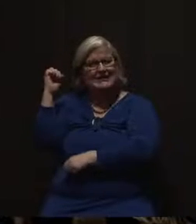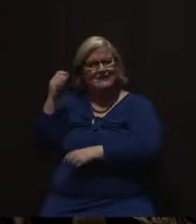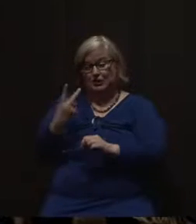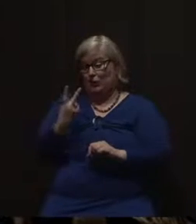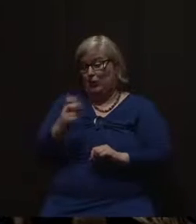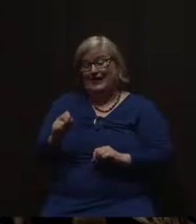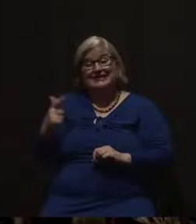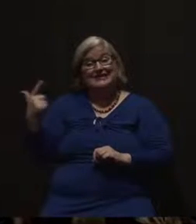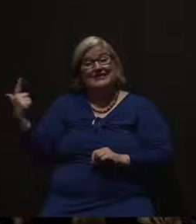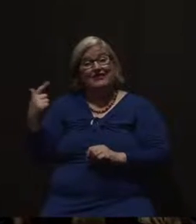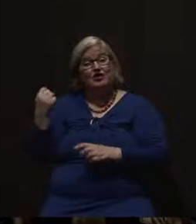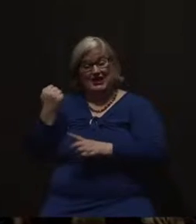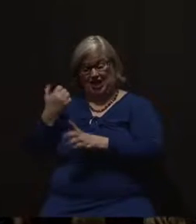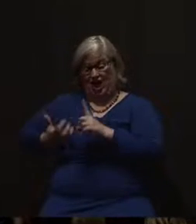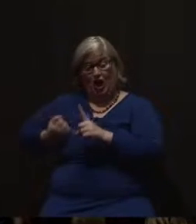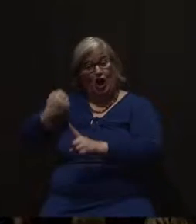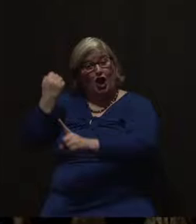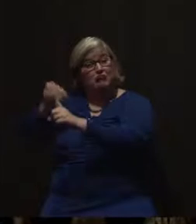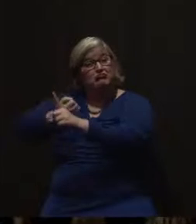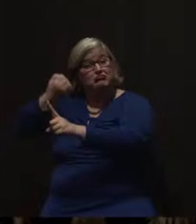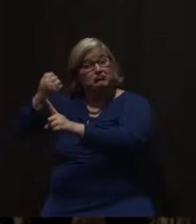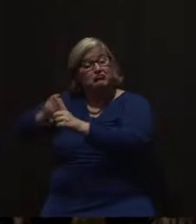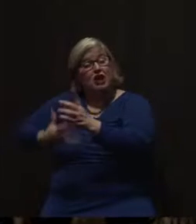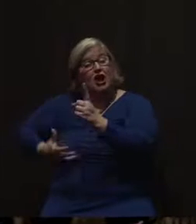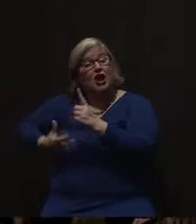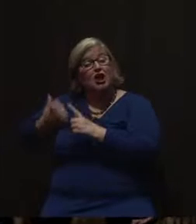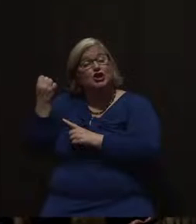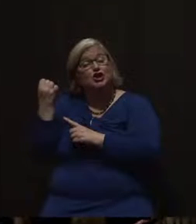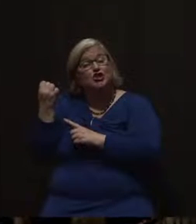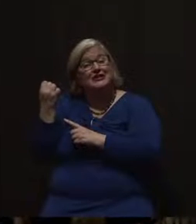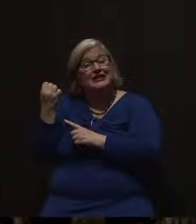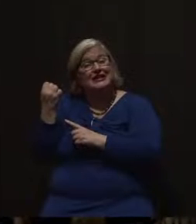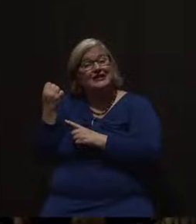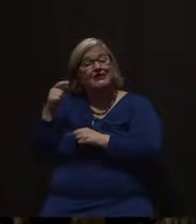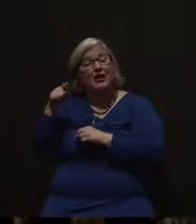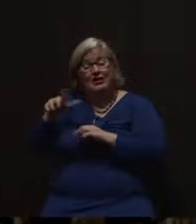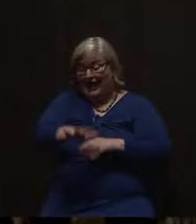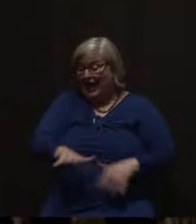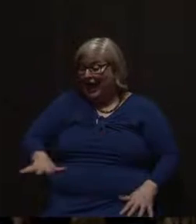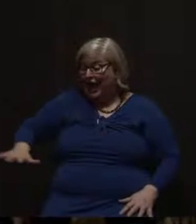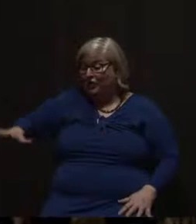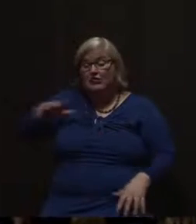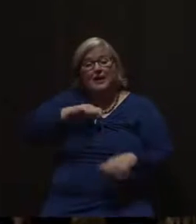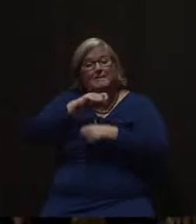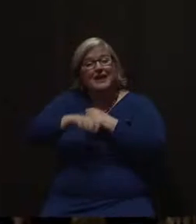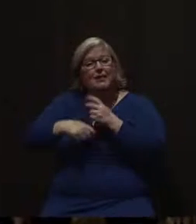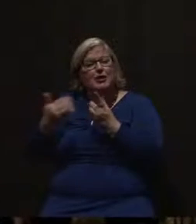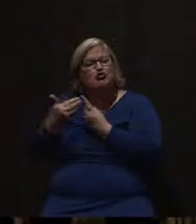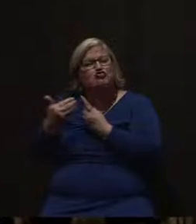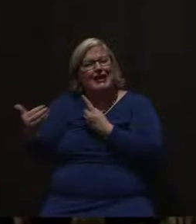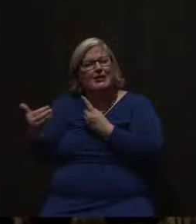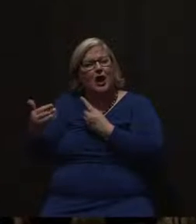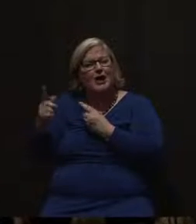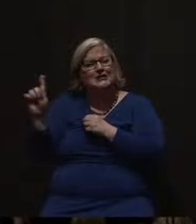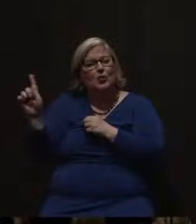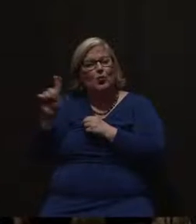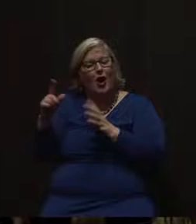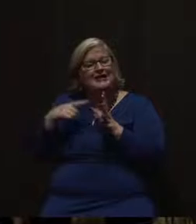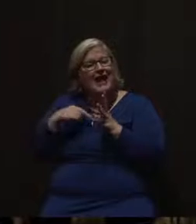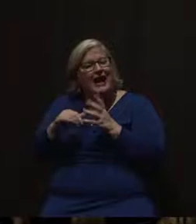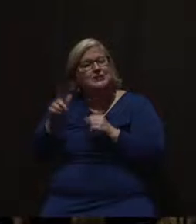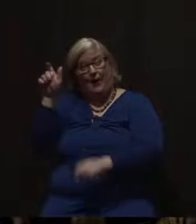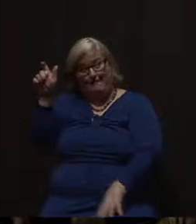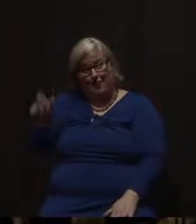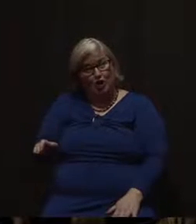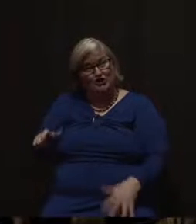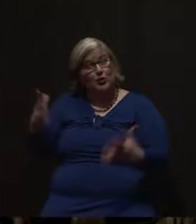2017 in getting the Whanganui River recognized as a person in New Zealand. And that was interesting because when through all